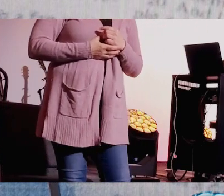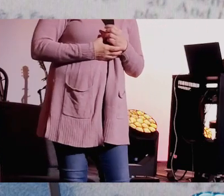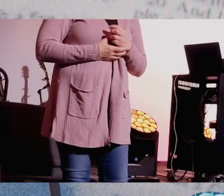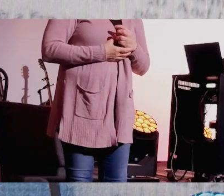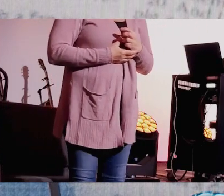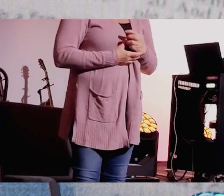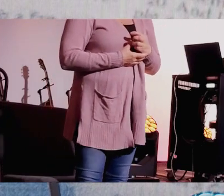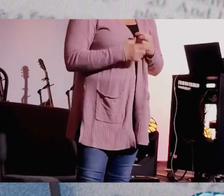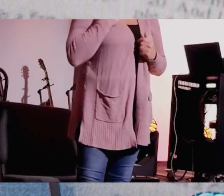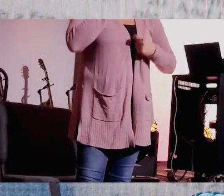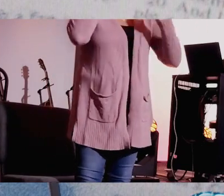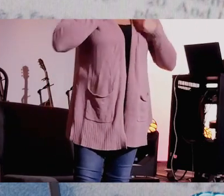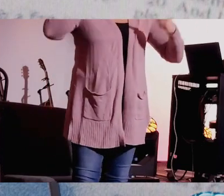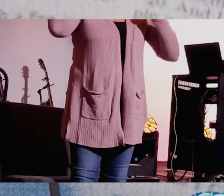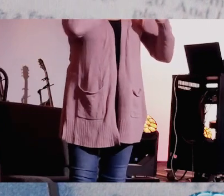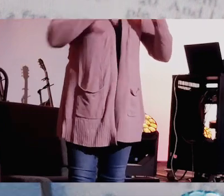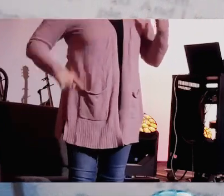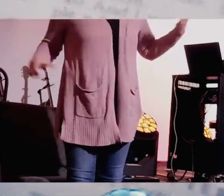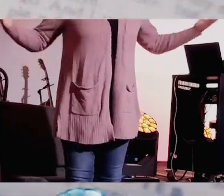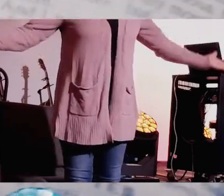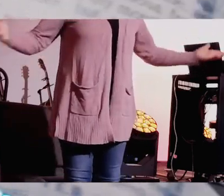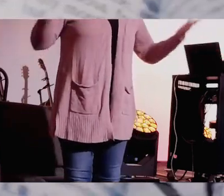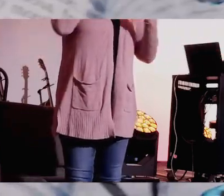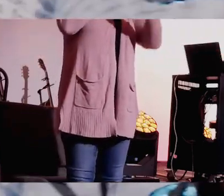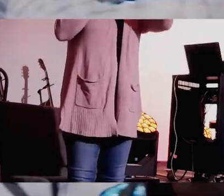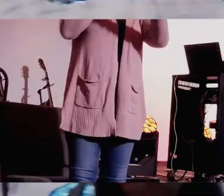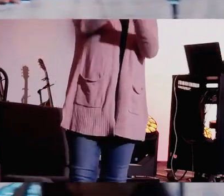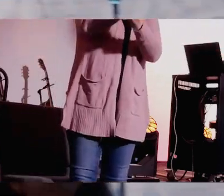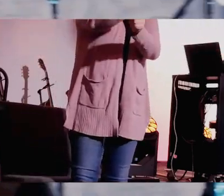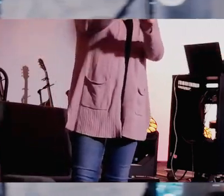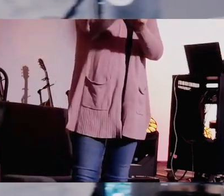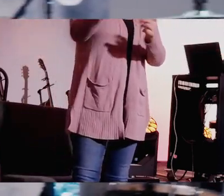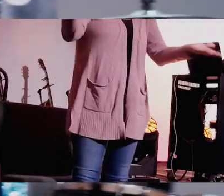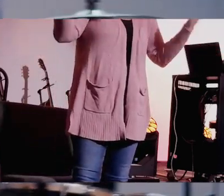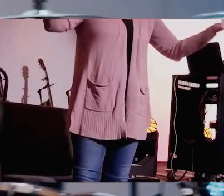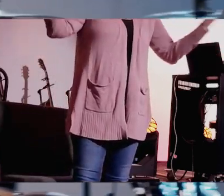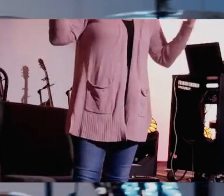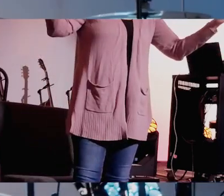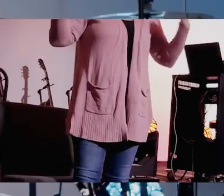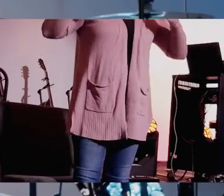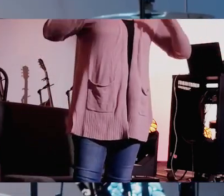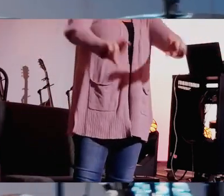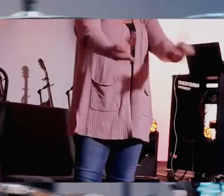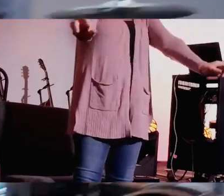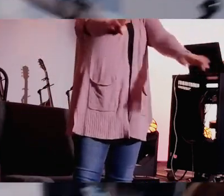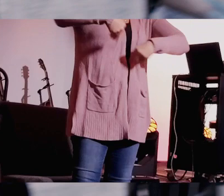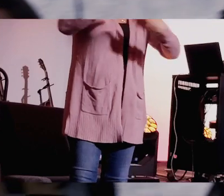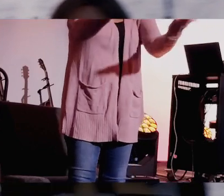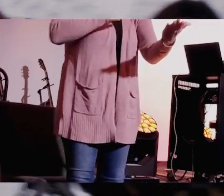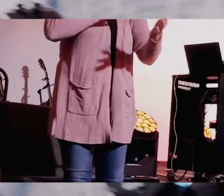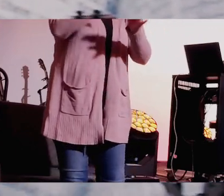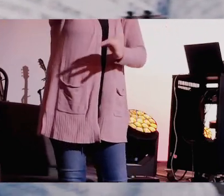And I wept and I wept. I said, Lord, Lord. He said, this is the condition. He said, but son, I'm coming. I'm ready to pour out my spirit on